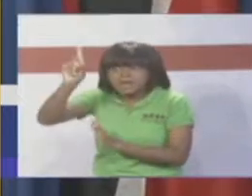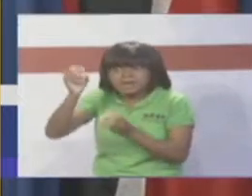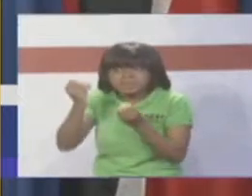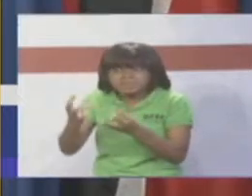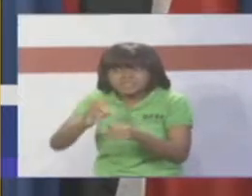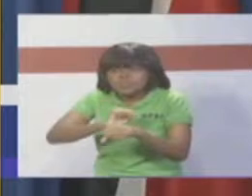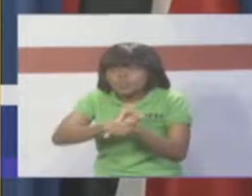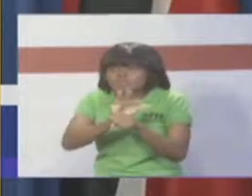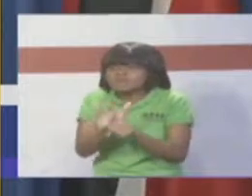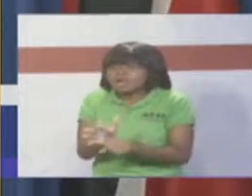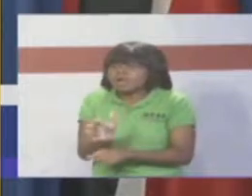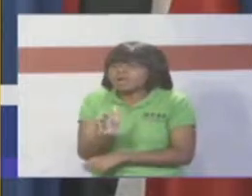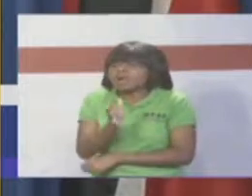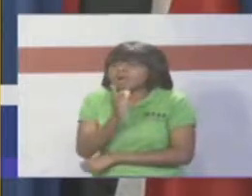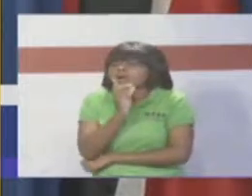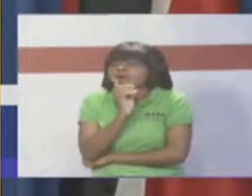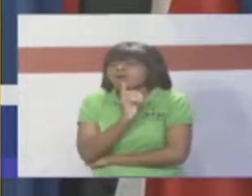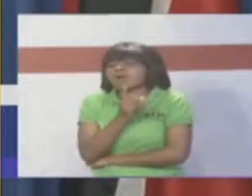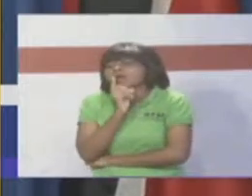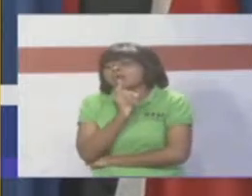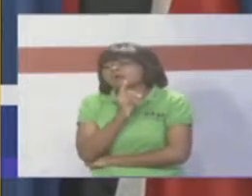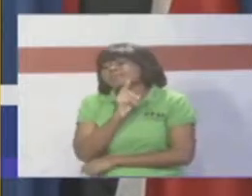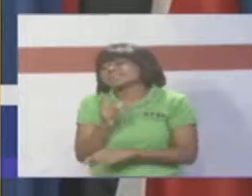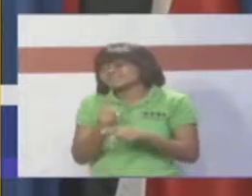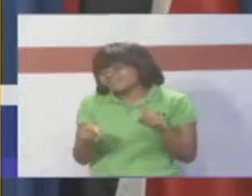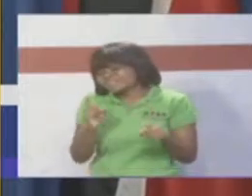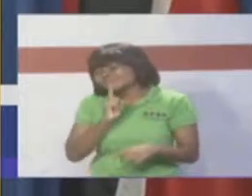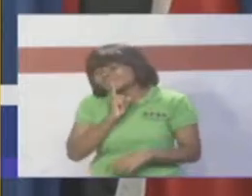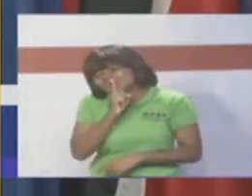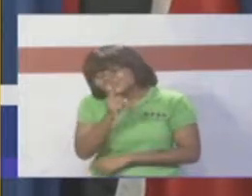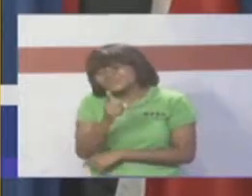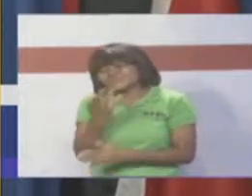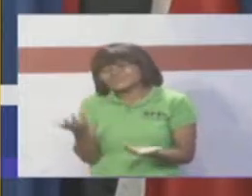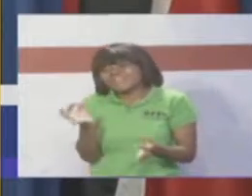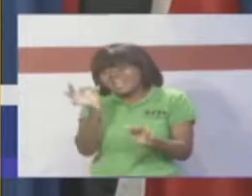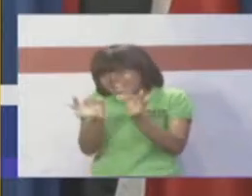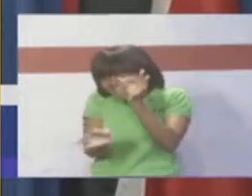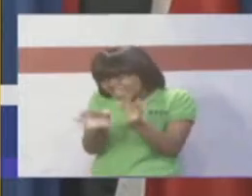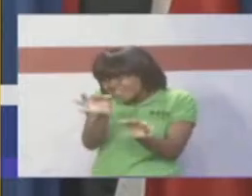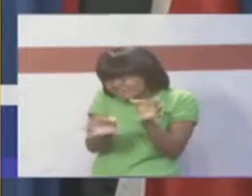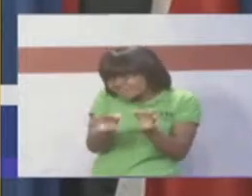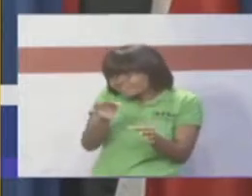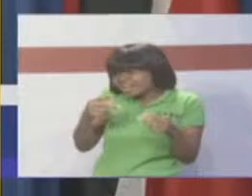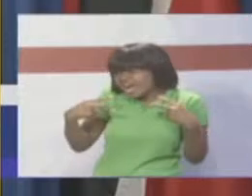If we were at 70 or 80% vaccinated, we too